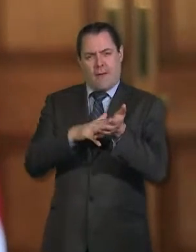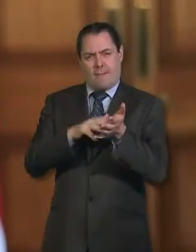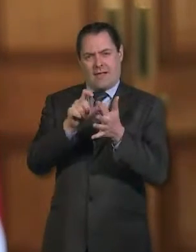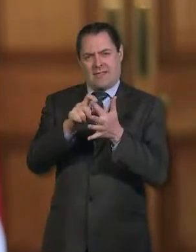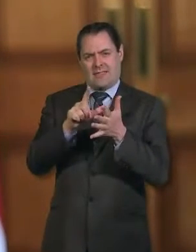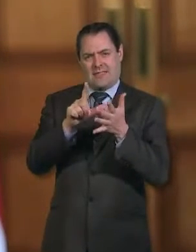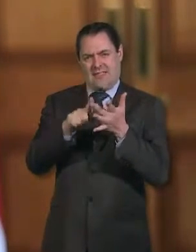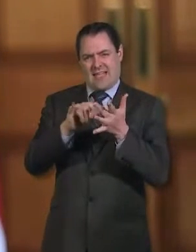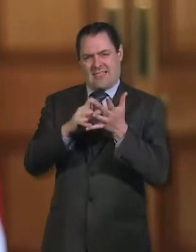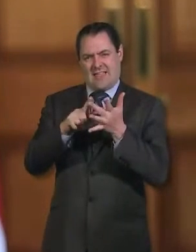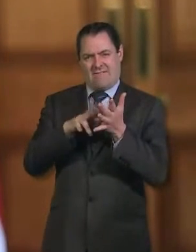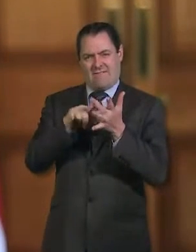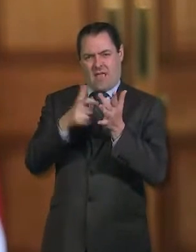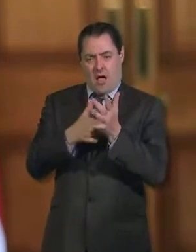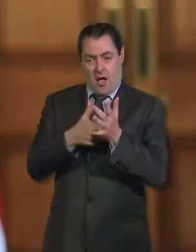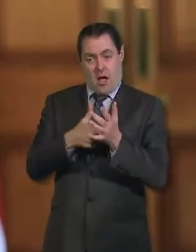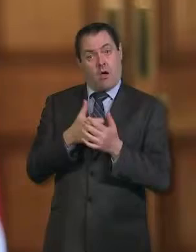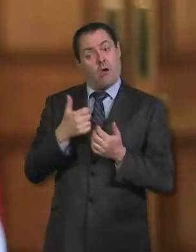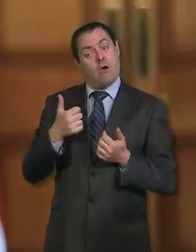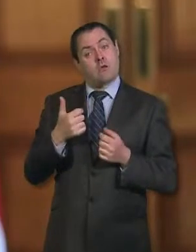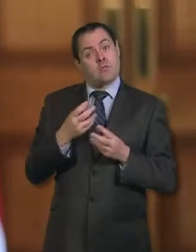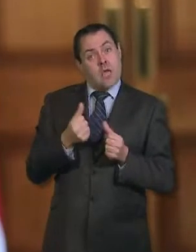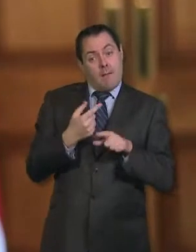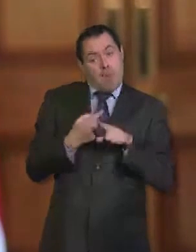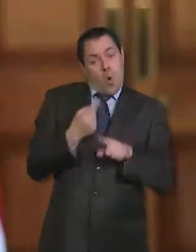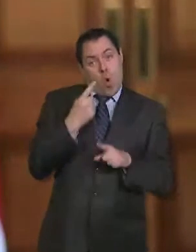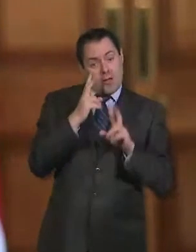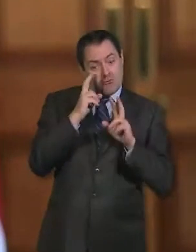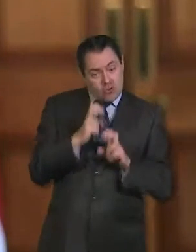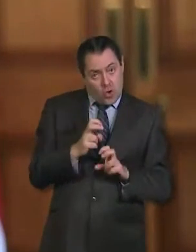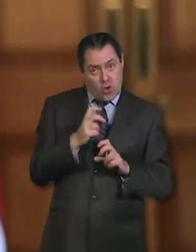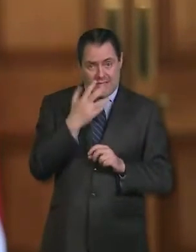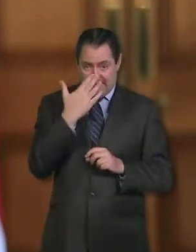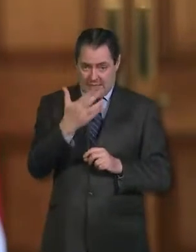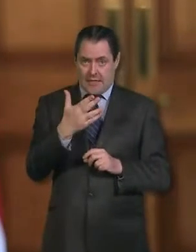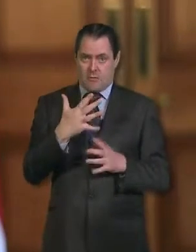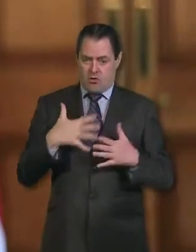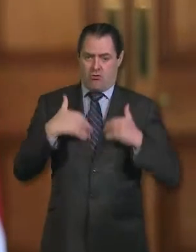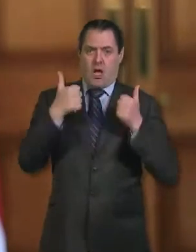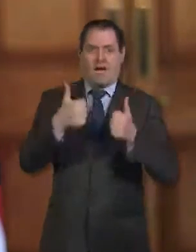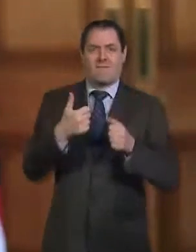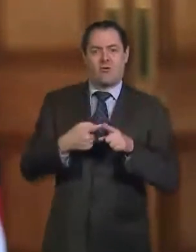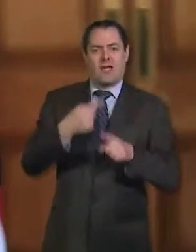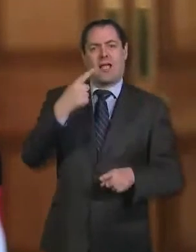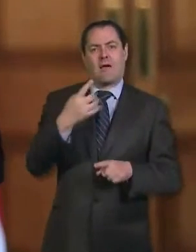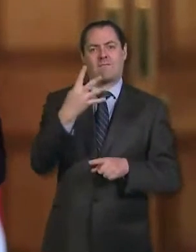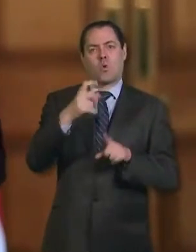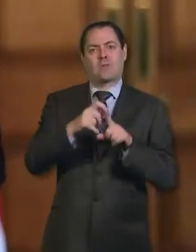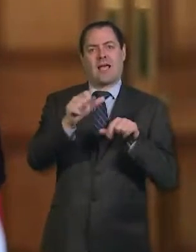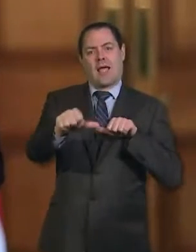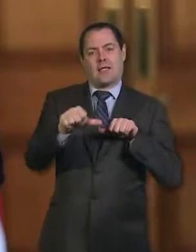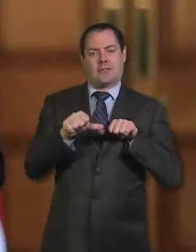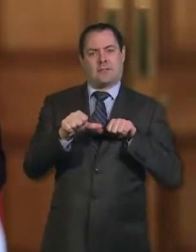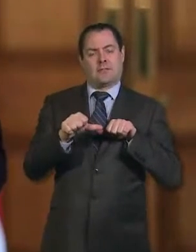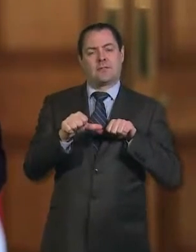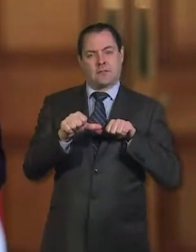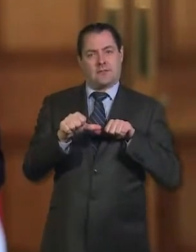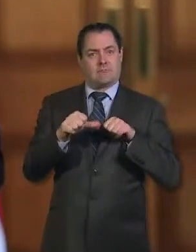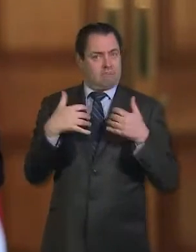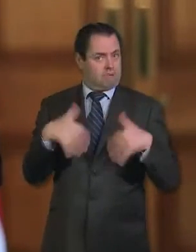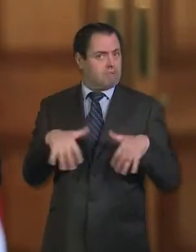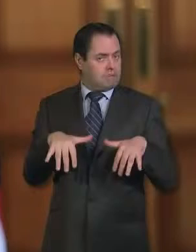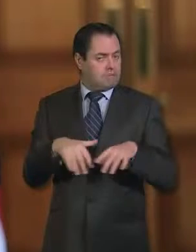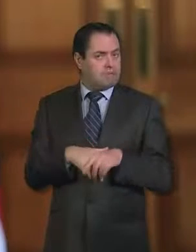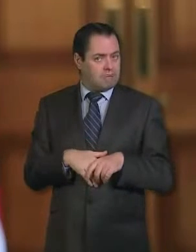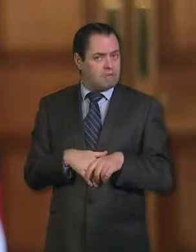with early data suggesting it can shorten recovery time by around 4 days. As you can understand, we'll be prioritizing the use of